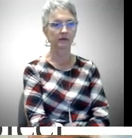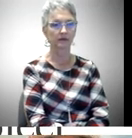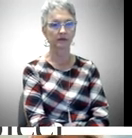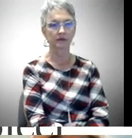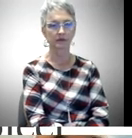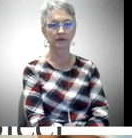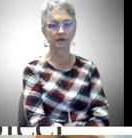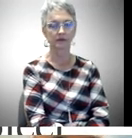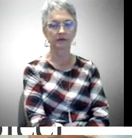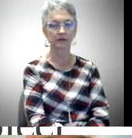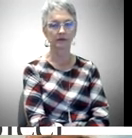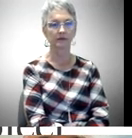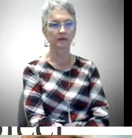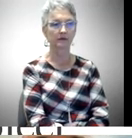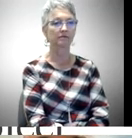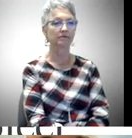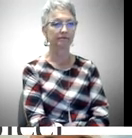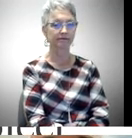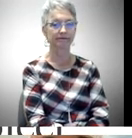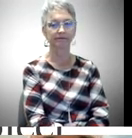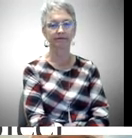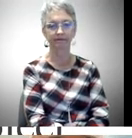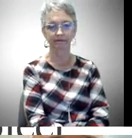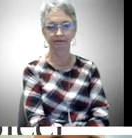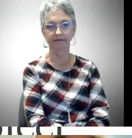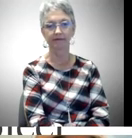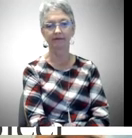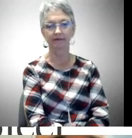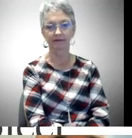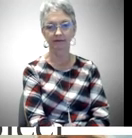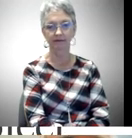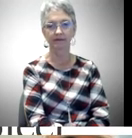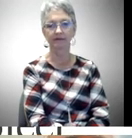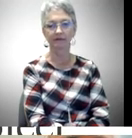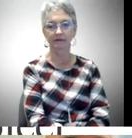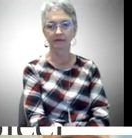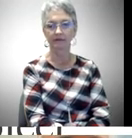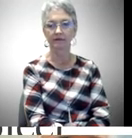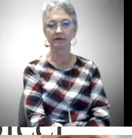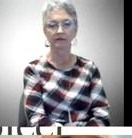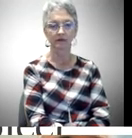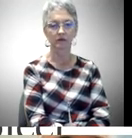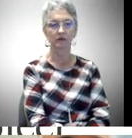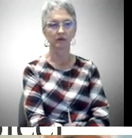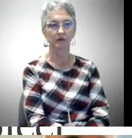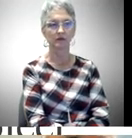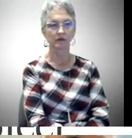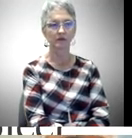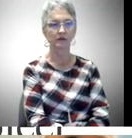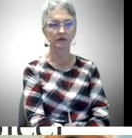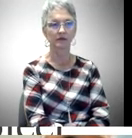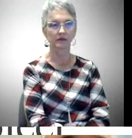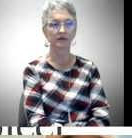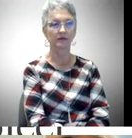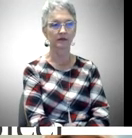something they do in Europe or they do it in Canada, and the East Coast elites are talking about it. We're able to say, this